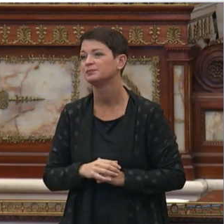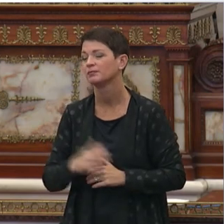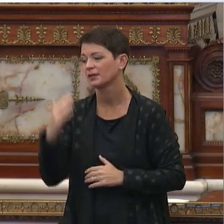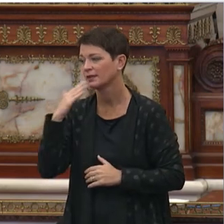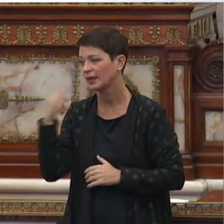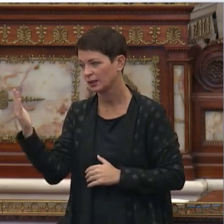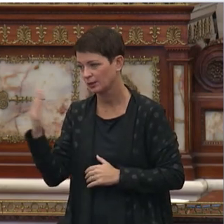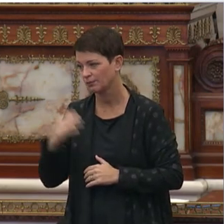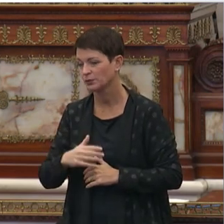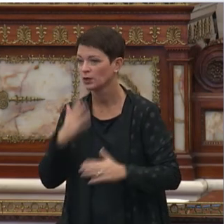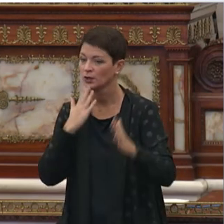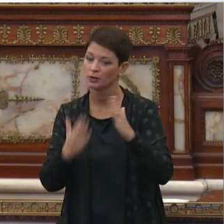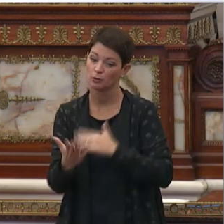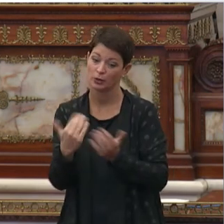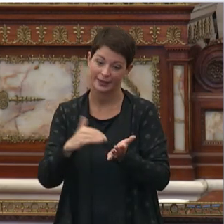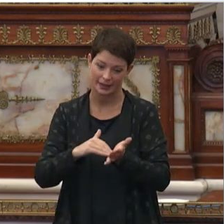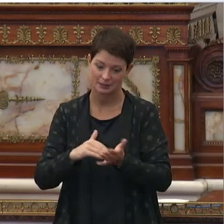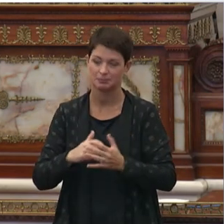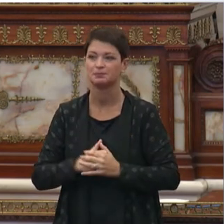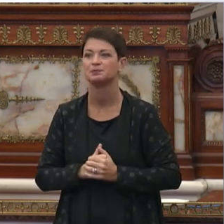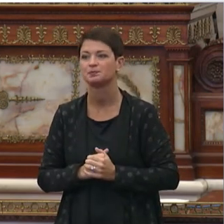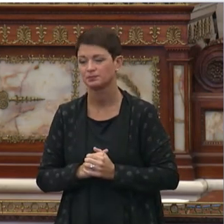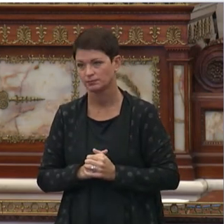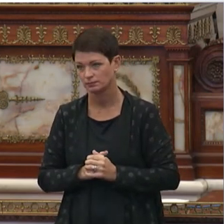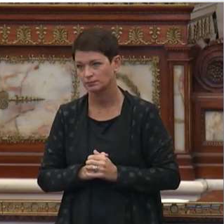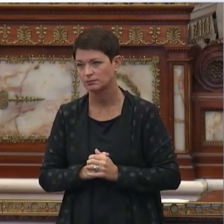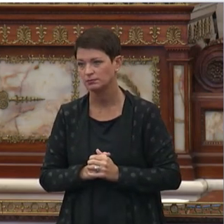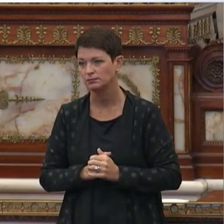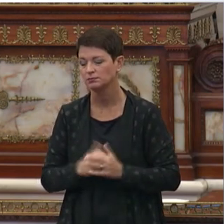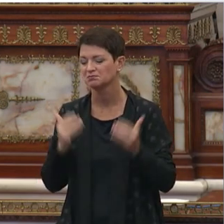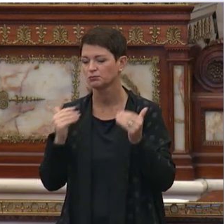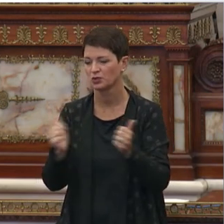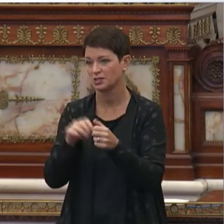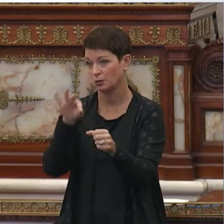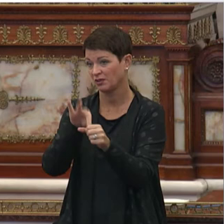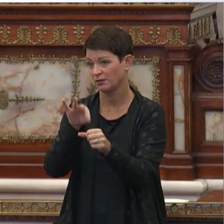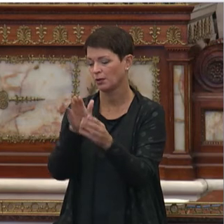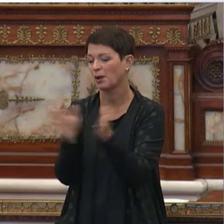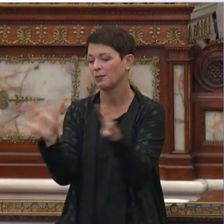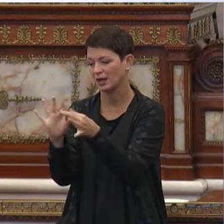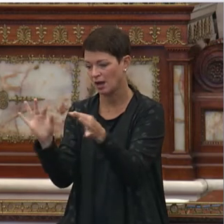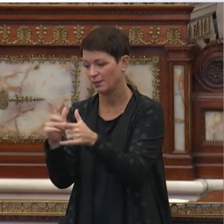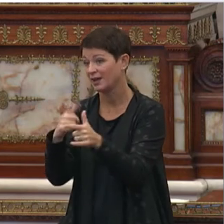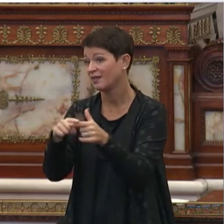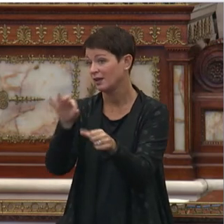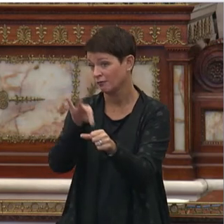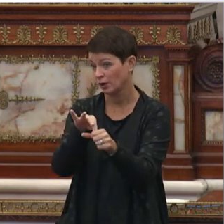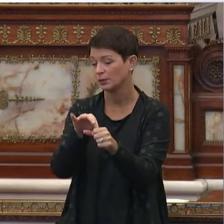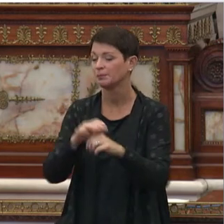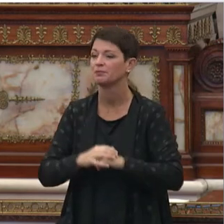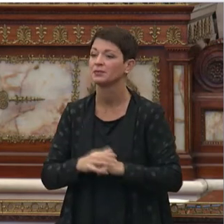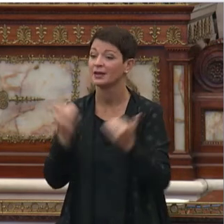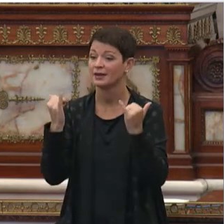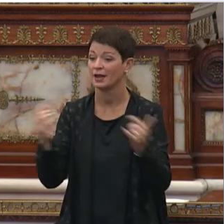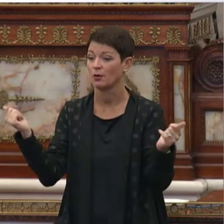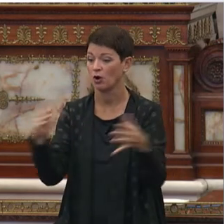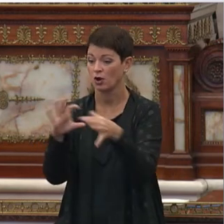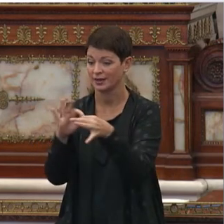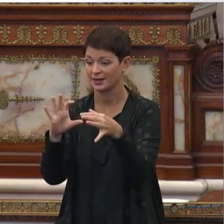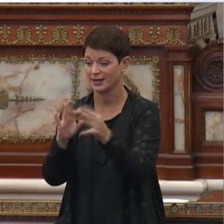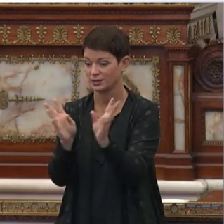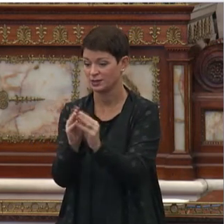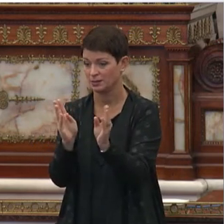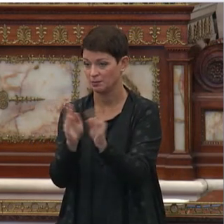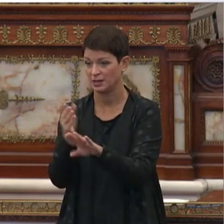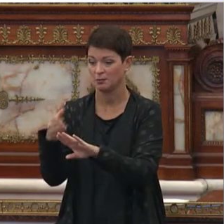Thank you, and good morning again. We're going to proceed with our public comment session. Now that everyone is connected to the meeting